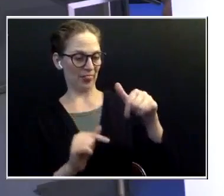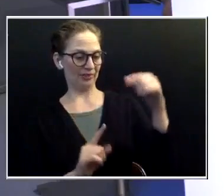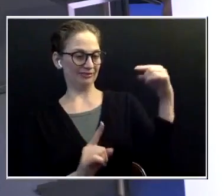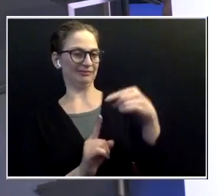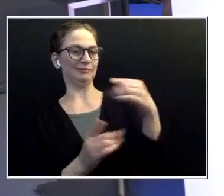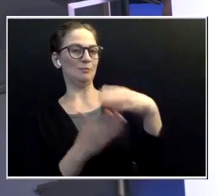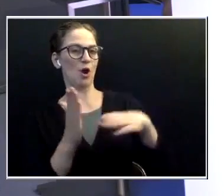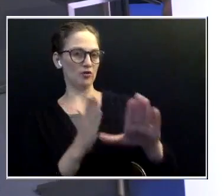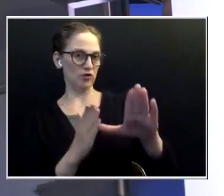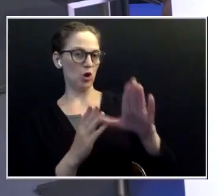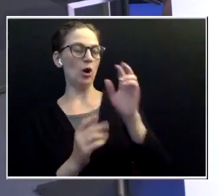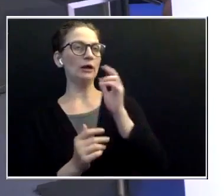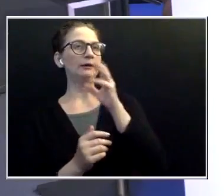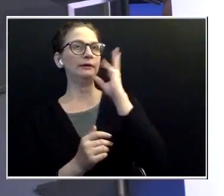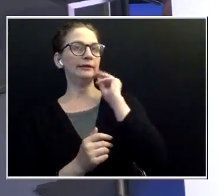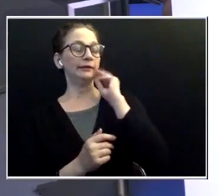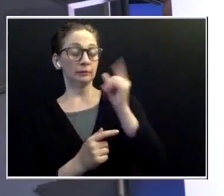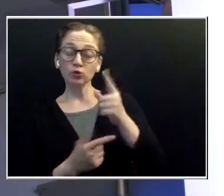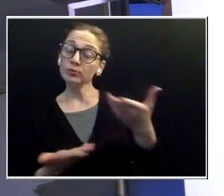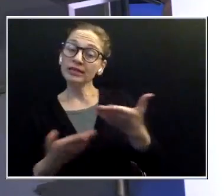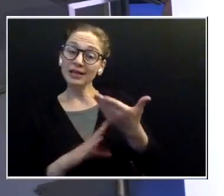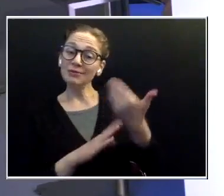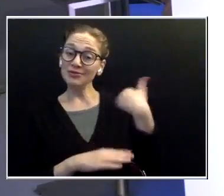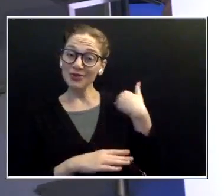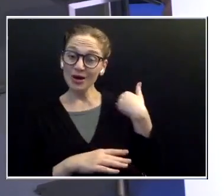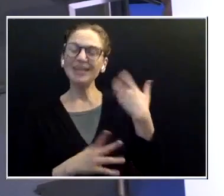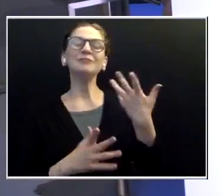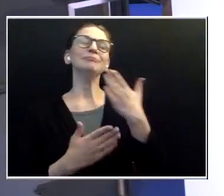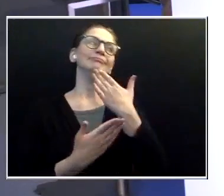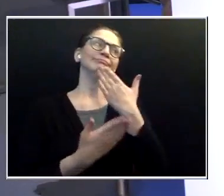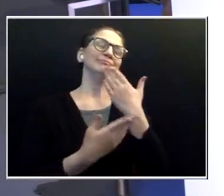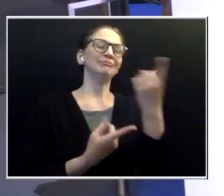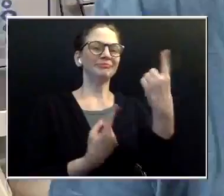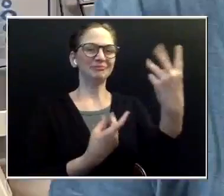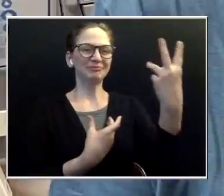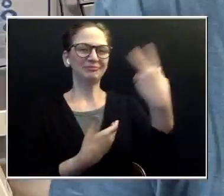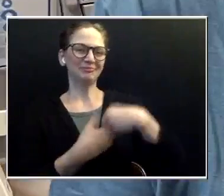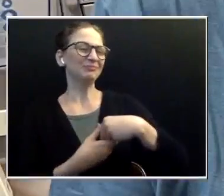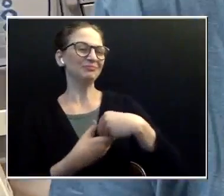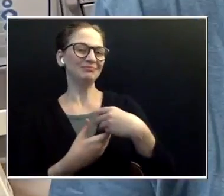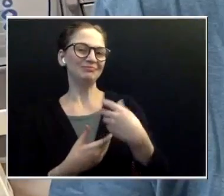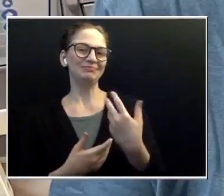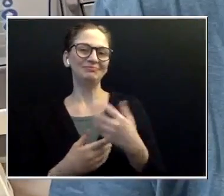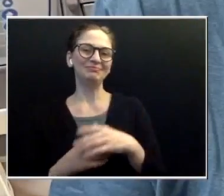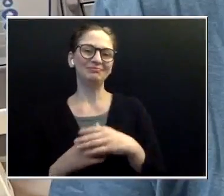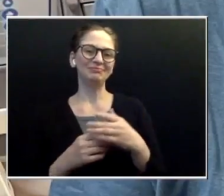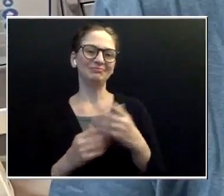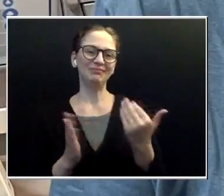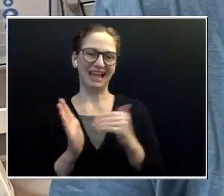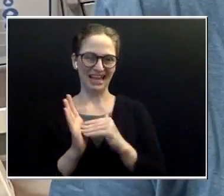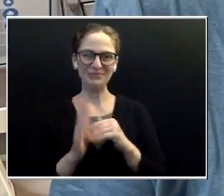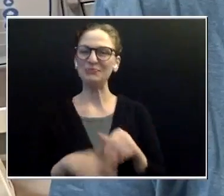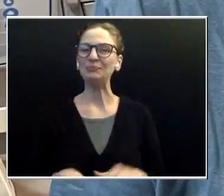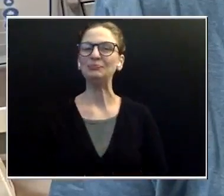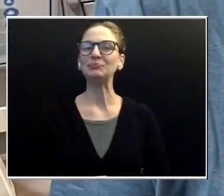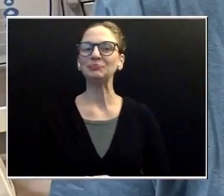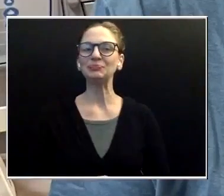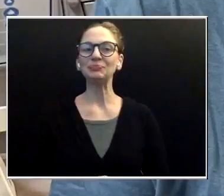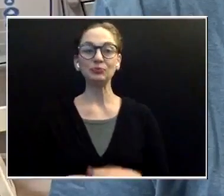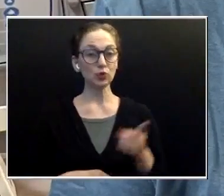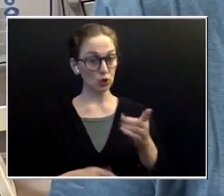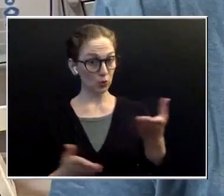before, and we appreciate you coming back to share even more. So I'm so glad to be back. Very interesting, interesting topic. Because yeah, you were here. This was